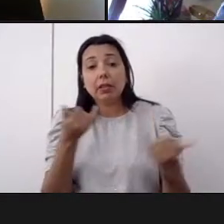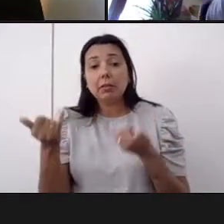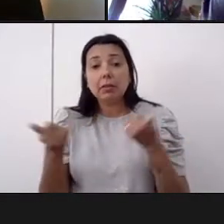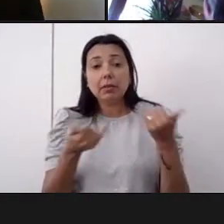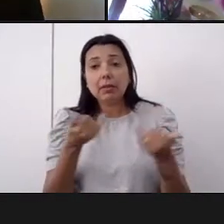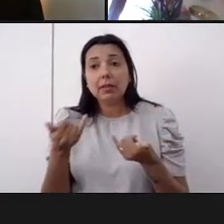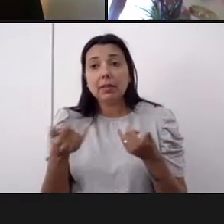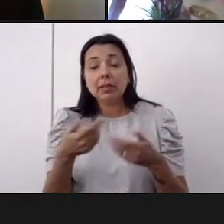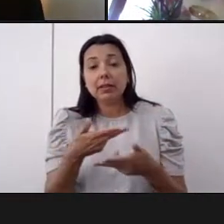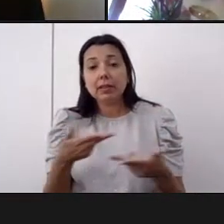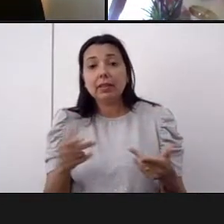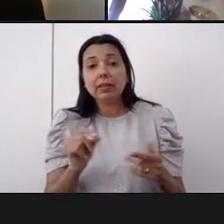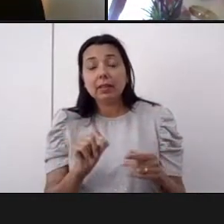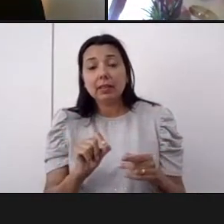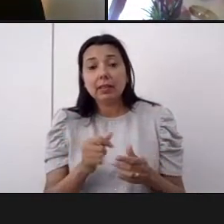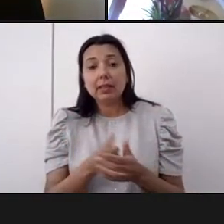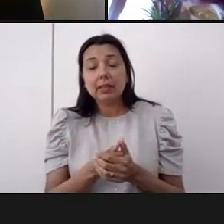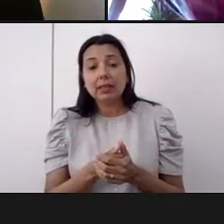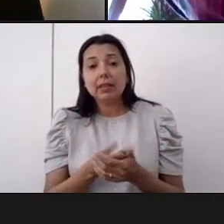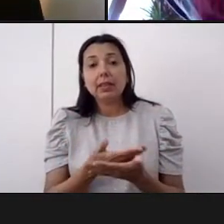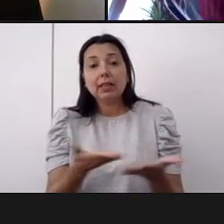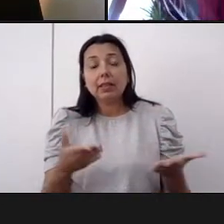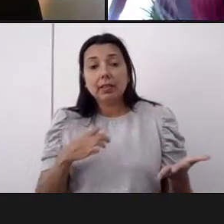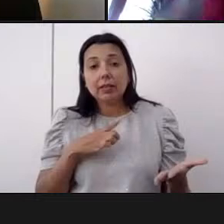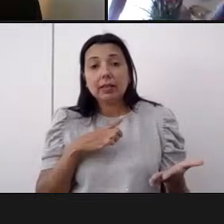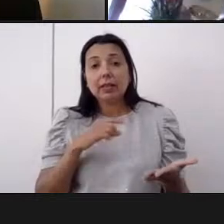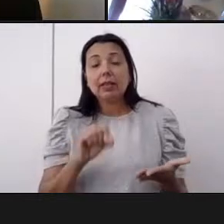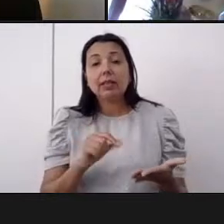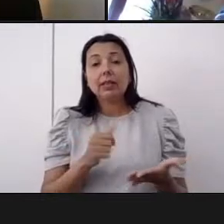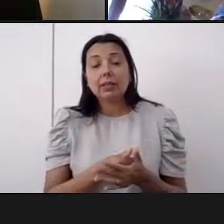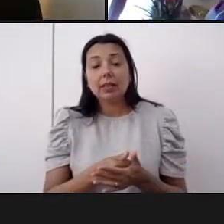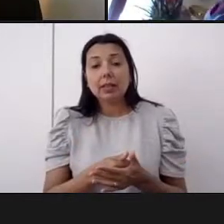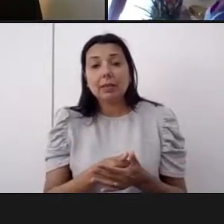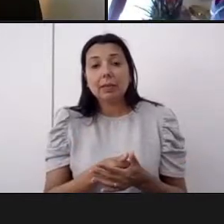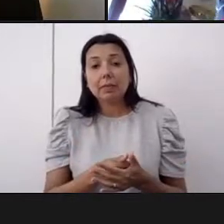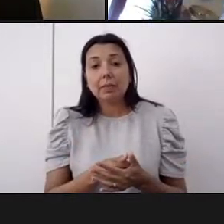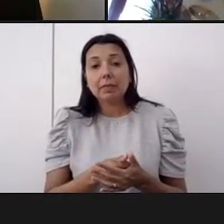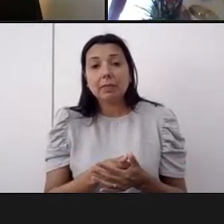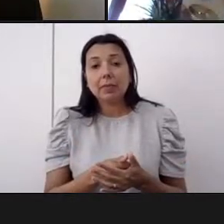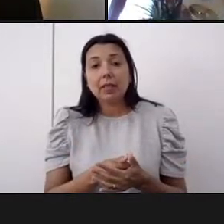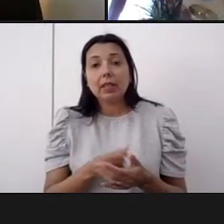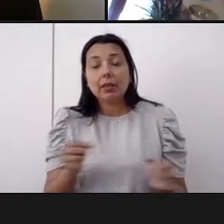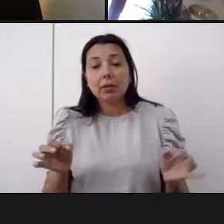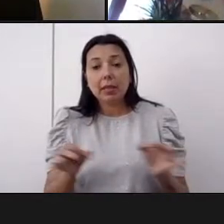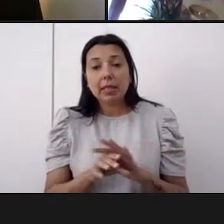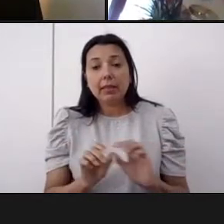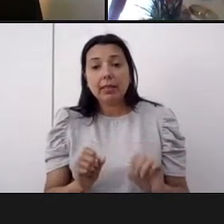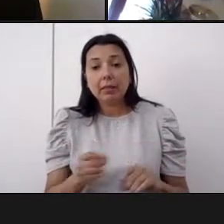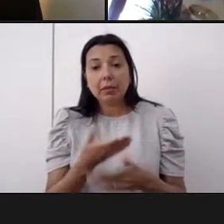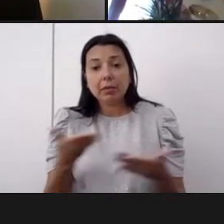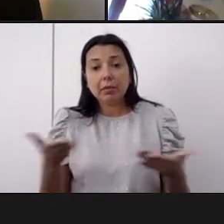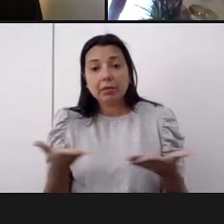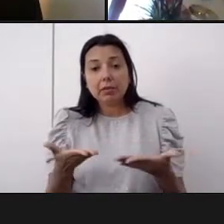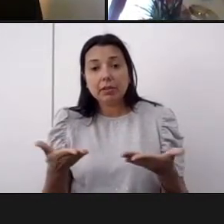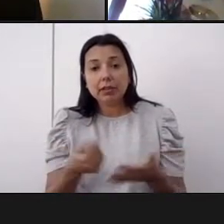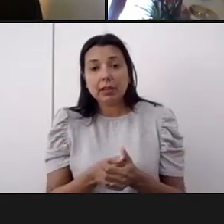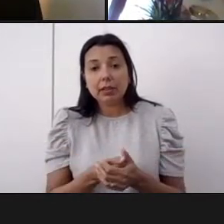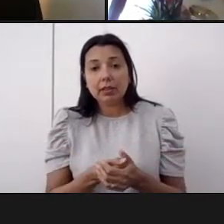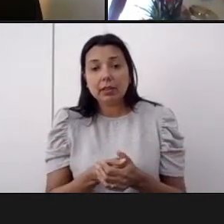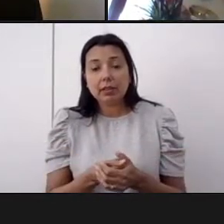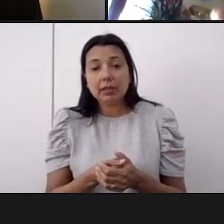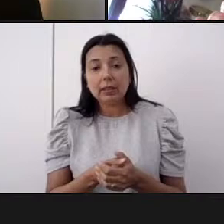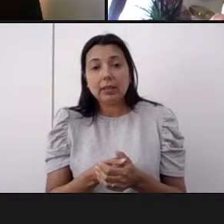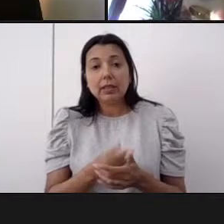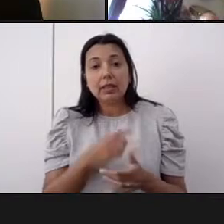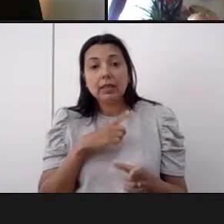videos are available on our YouTube channel. If you missed one webinar, you can watch them later on. They are